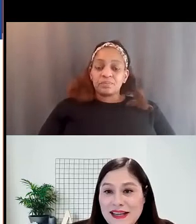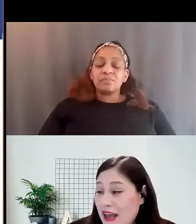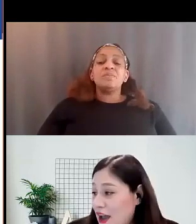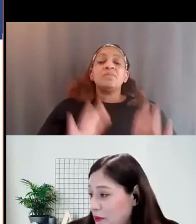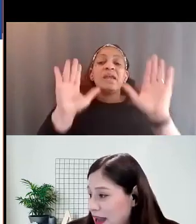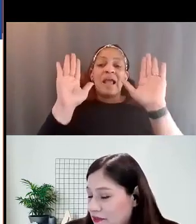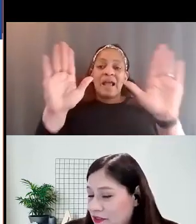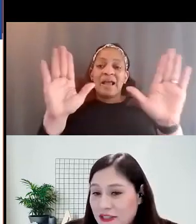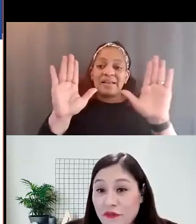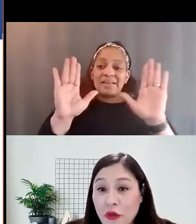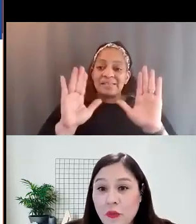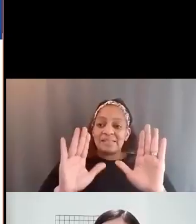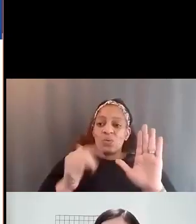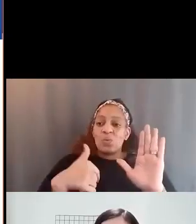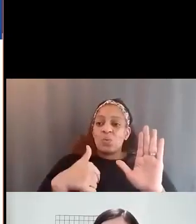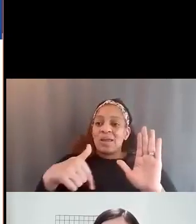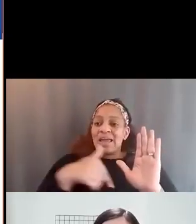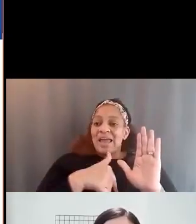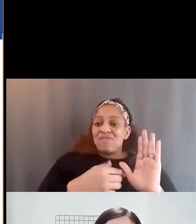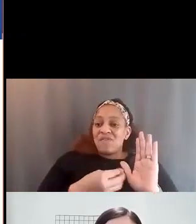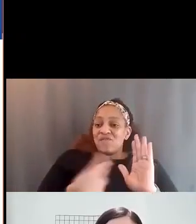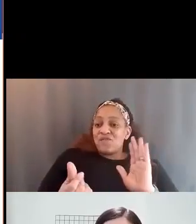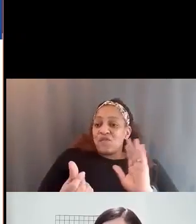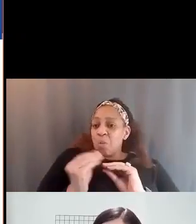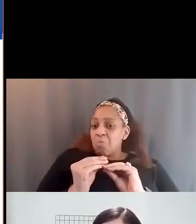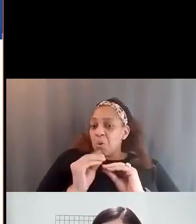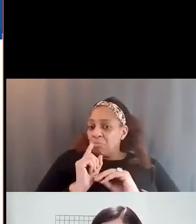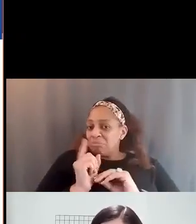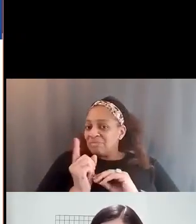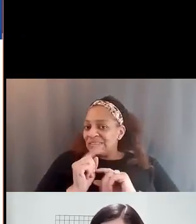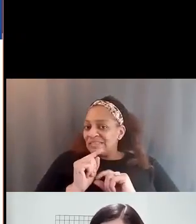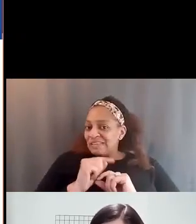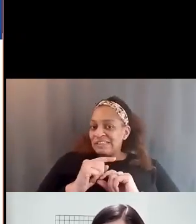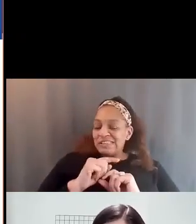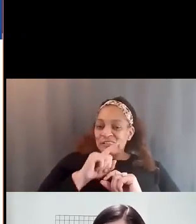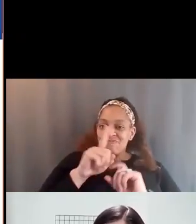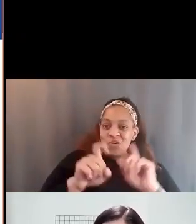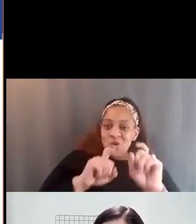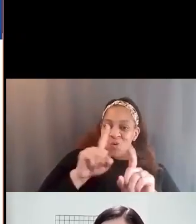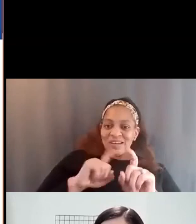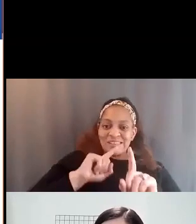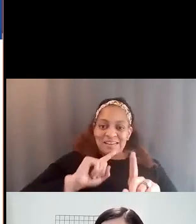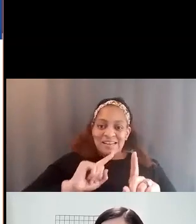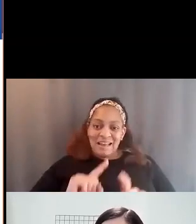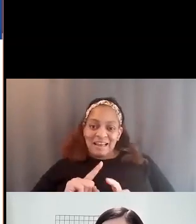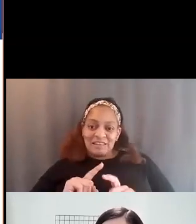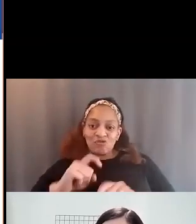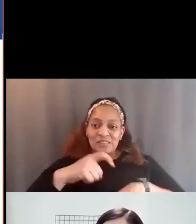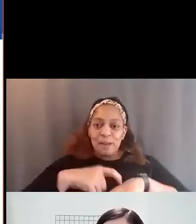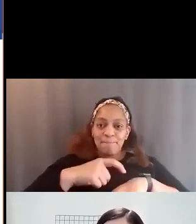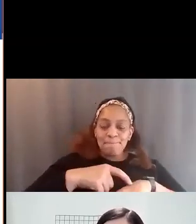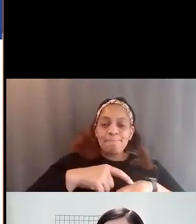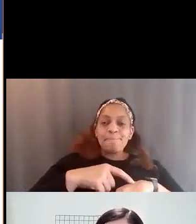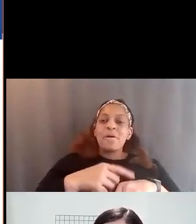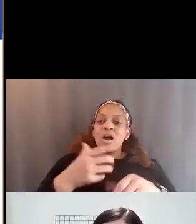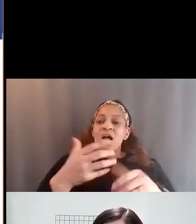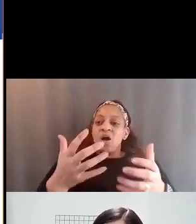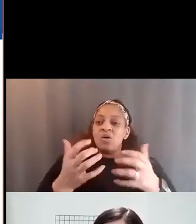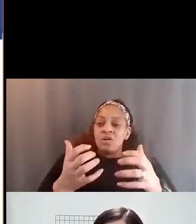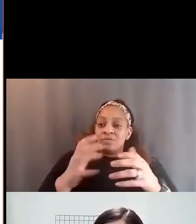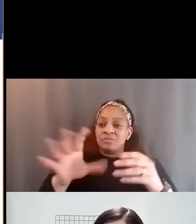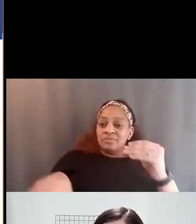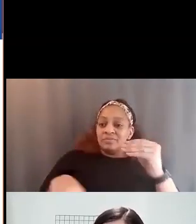Excellent. We have just a few more minutes for the question and answer period. I want to